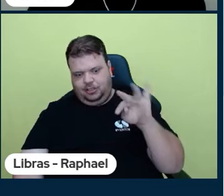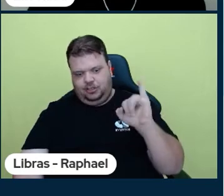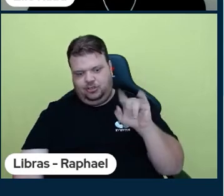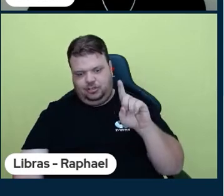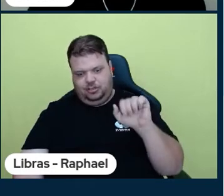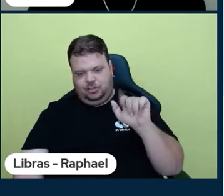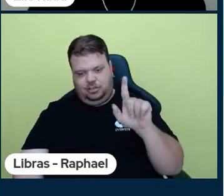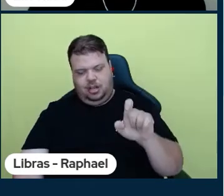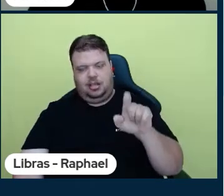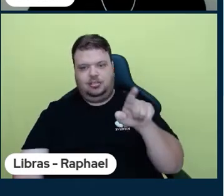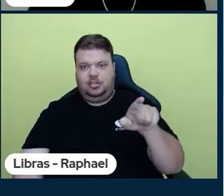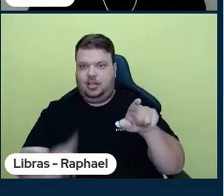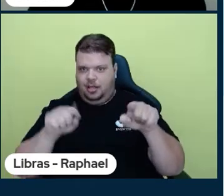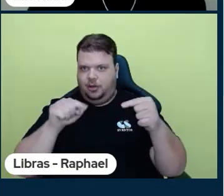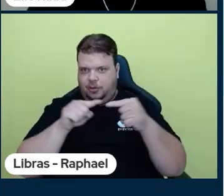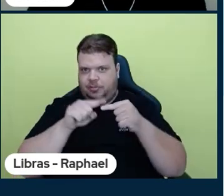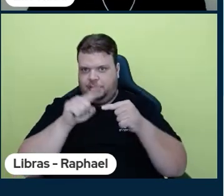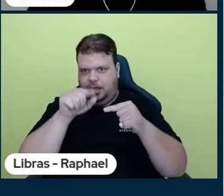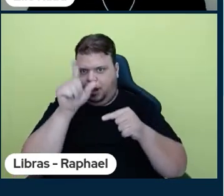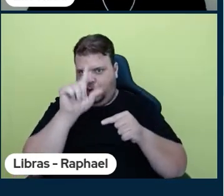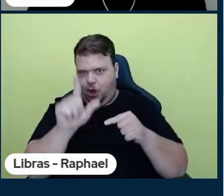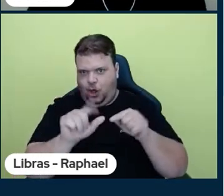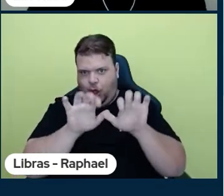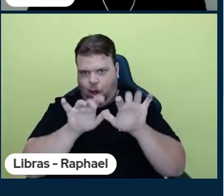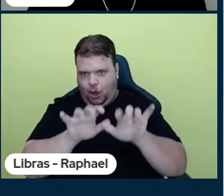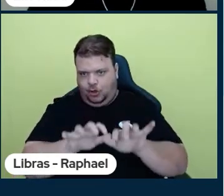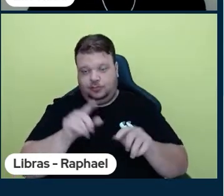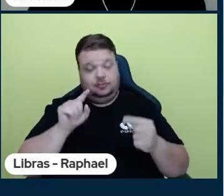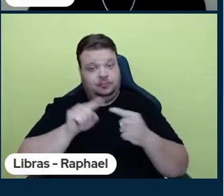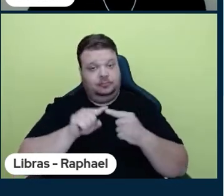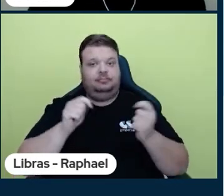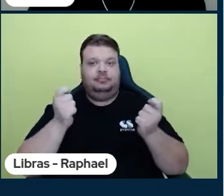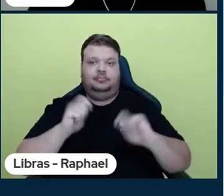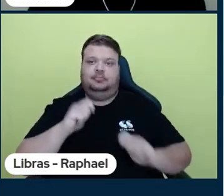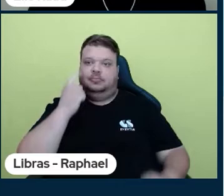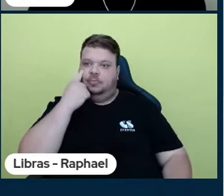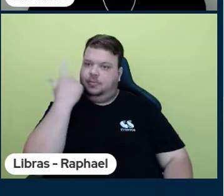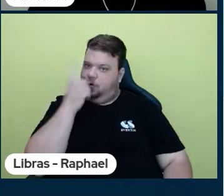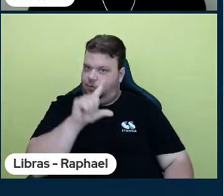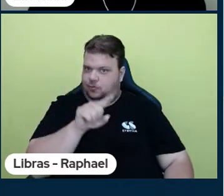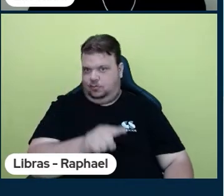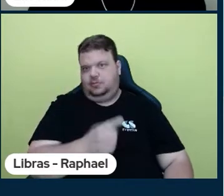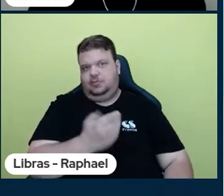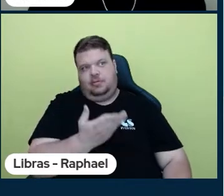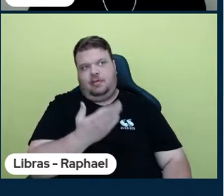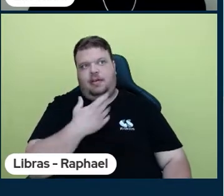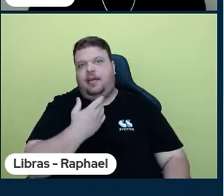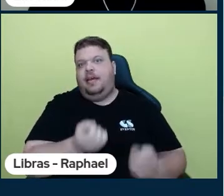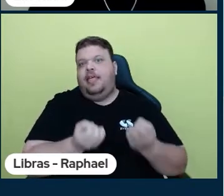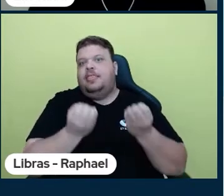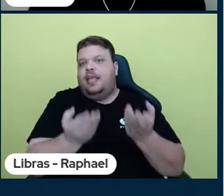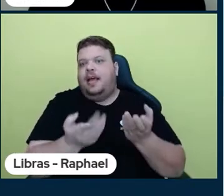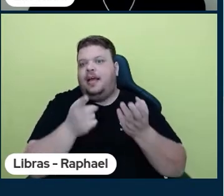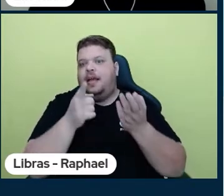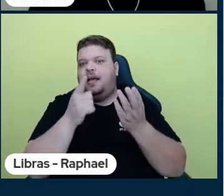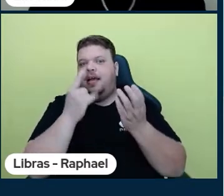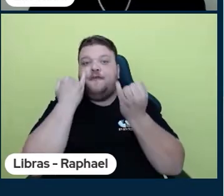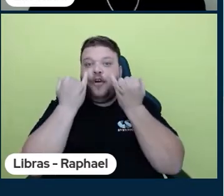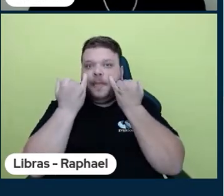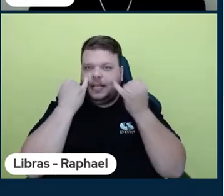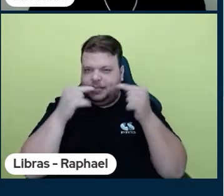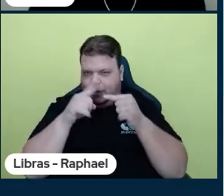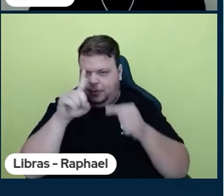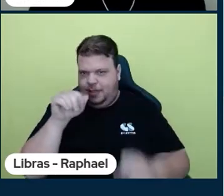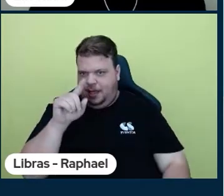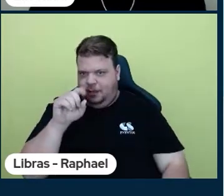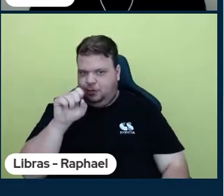it to our website. This is how we build a knowledge graph